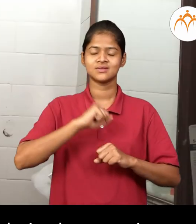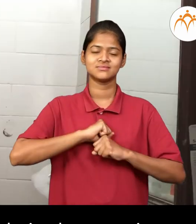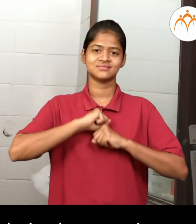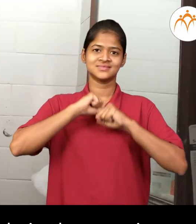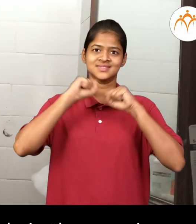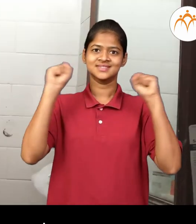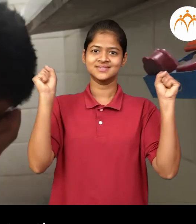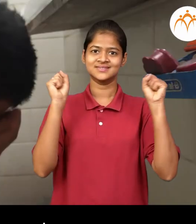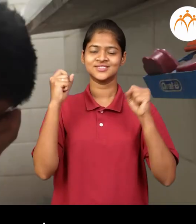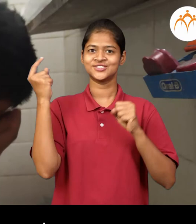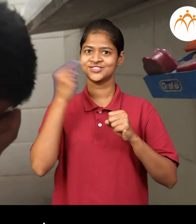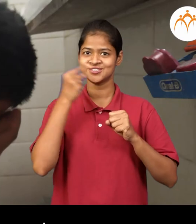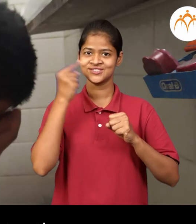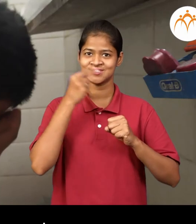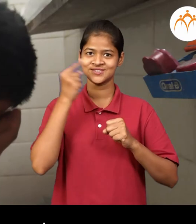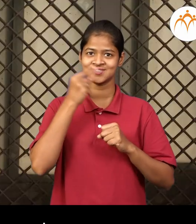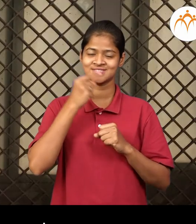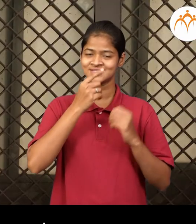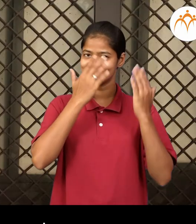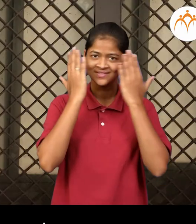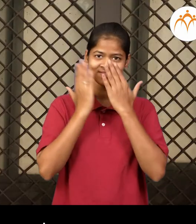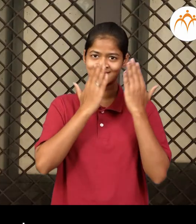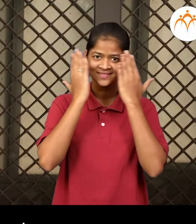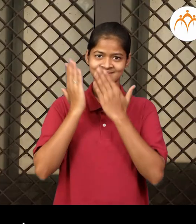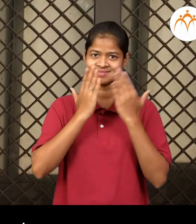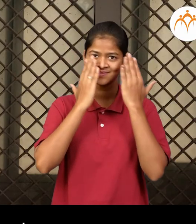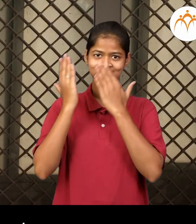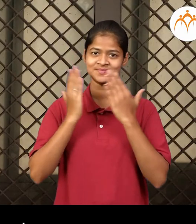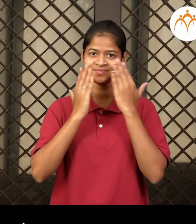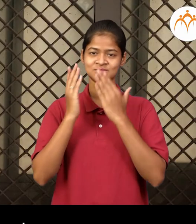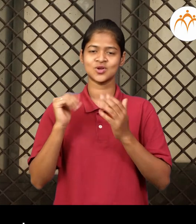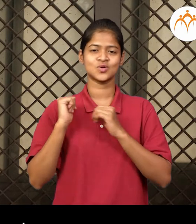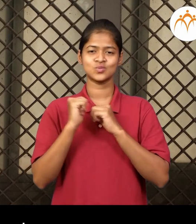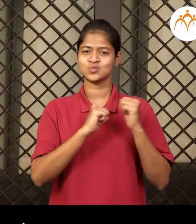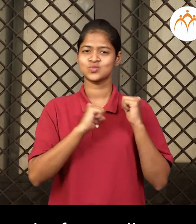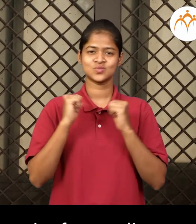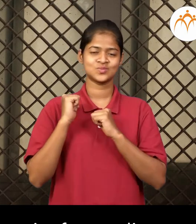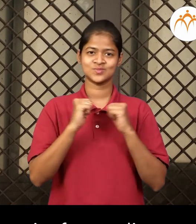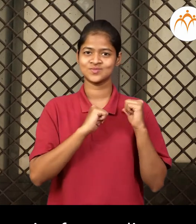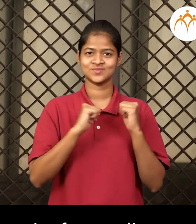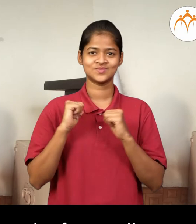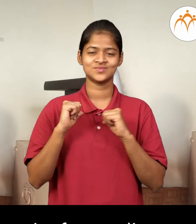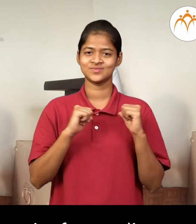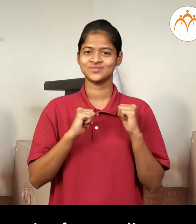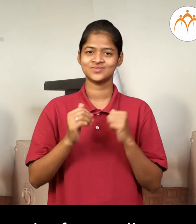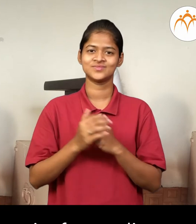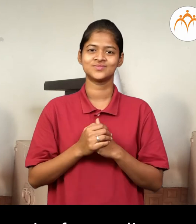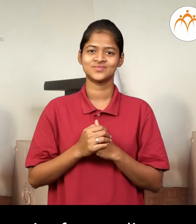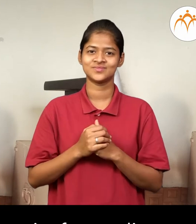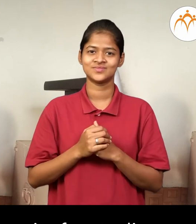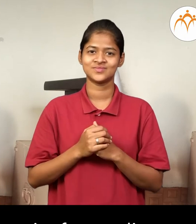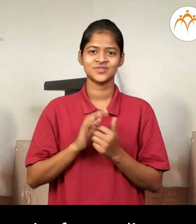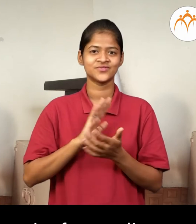brushes his teeth, takes a bath. After taking the bath, he